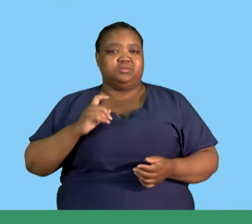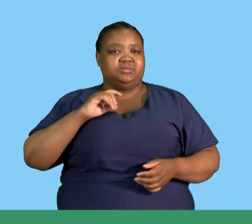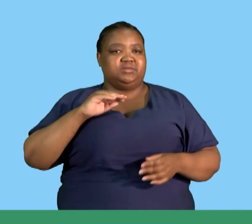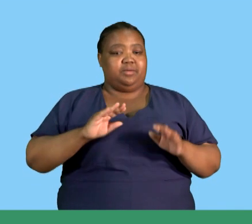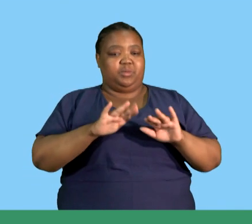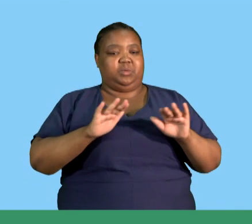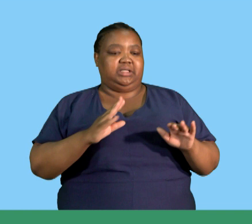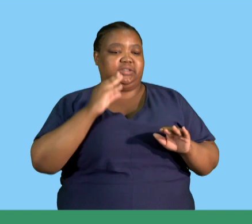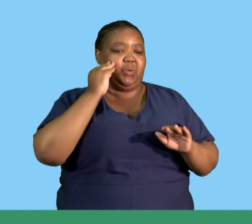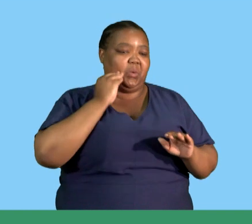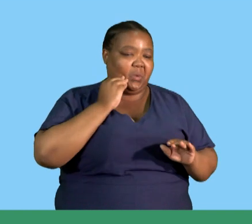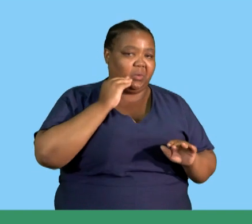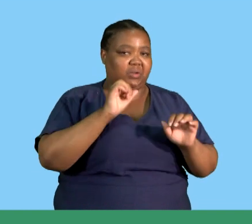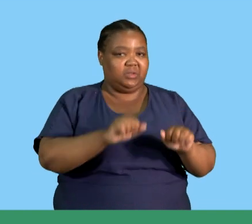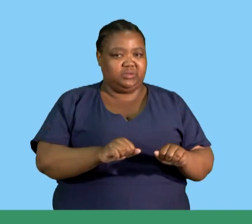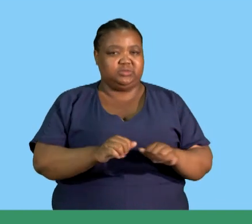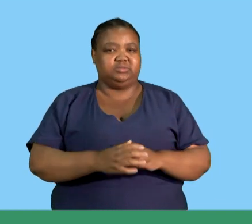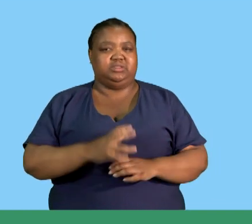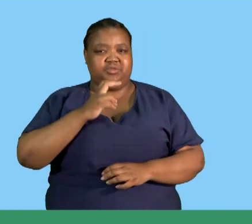Stricter laws regulating environment